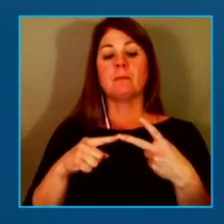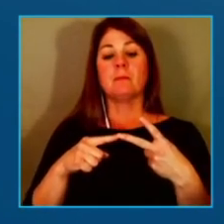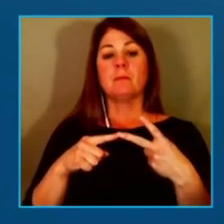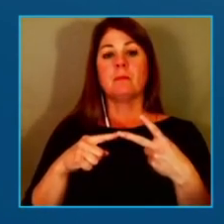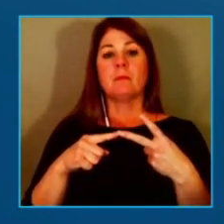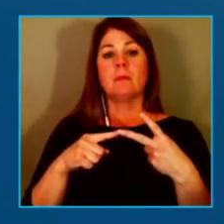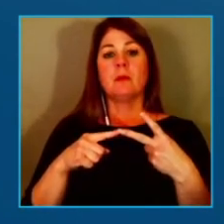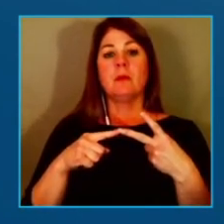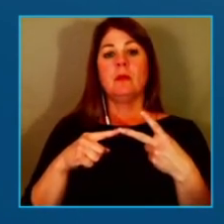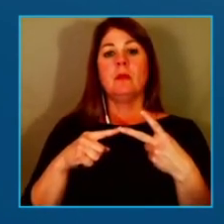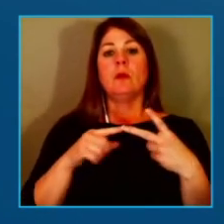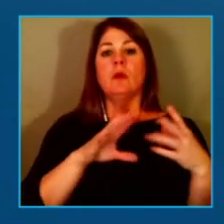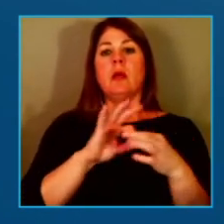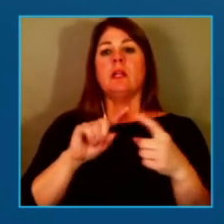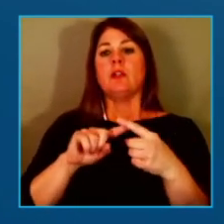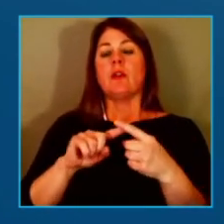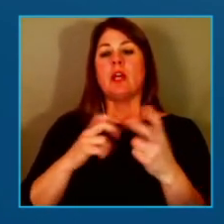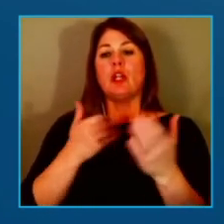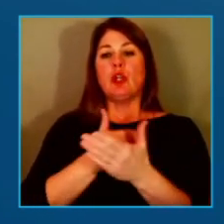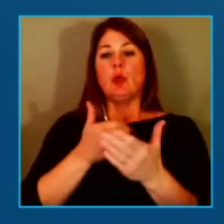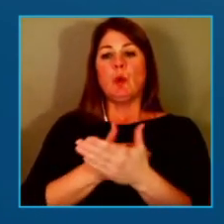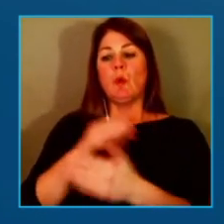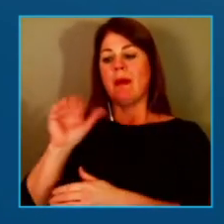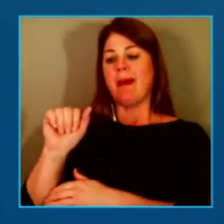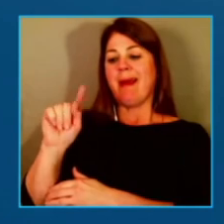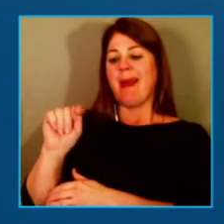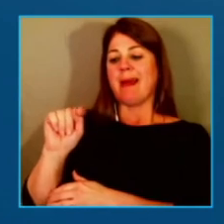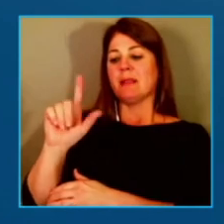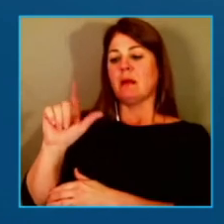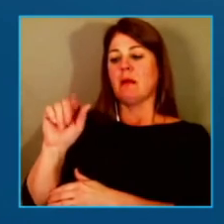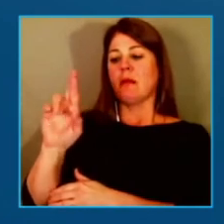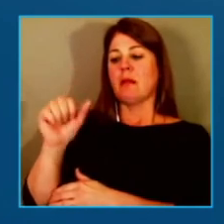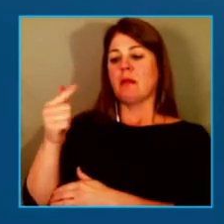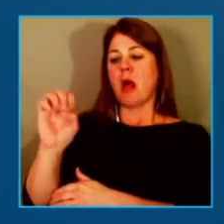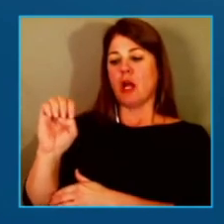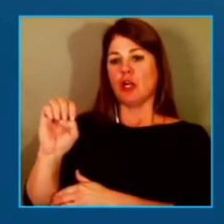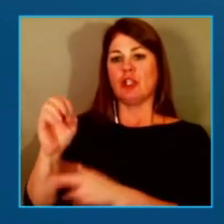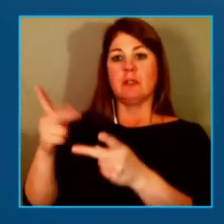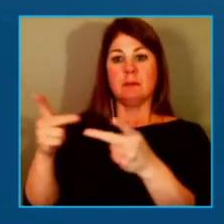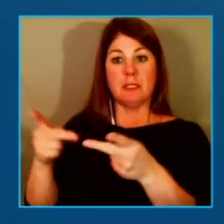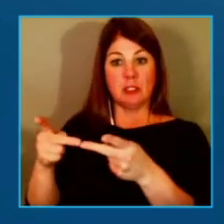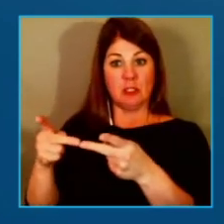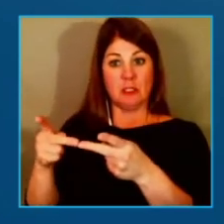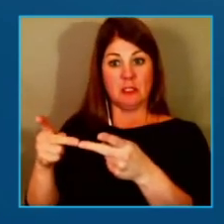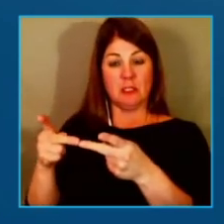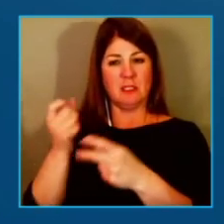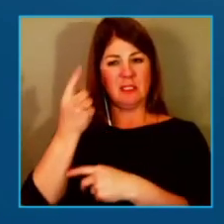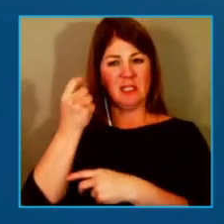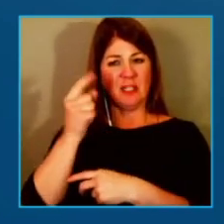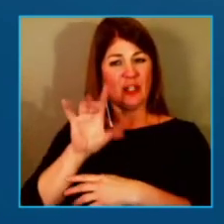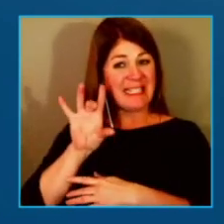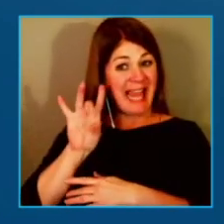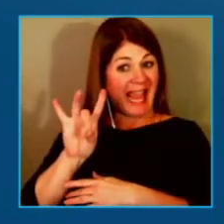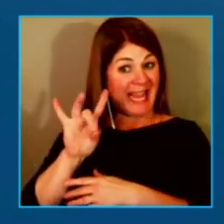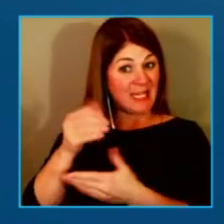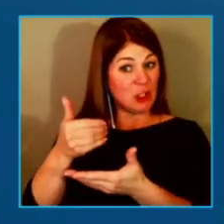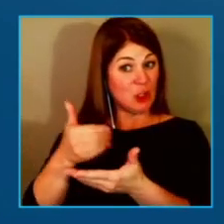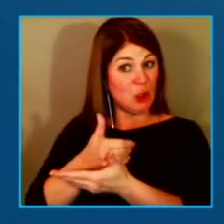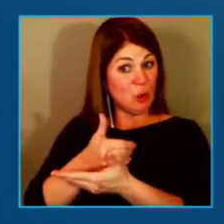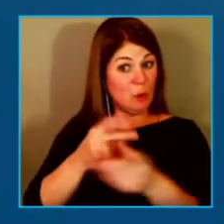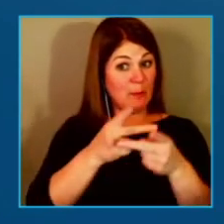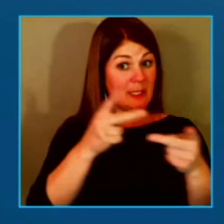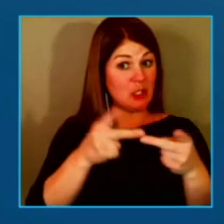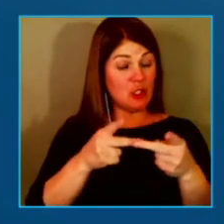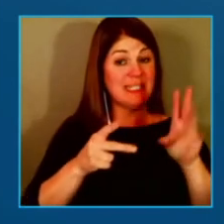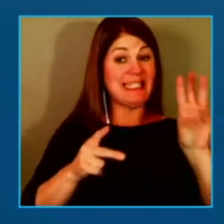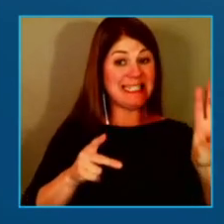new at-large positions. And my understanding is there will be 8 new positions, which are the 6